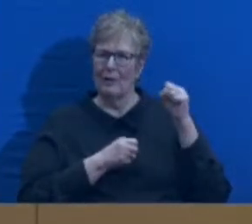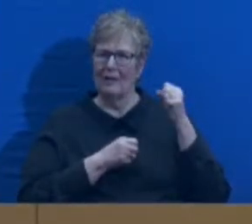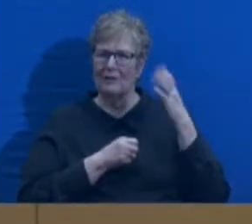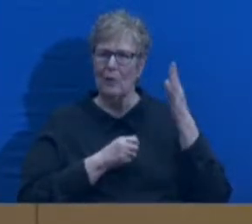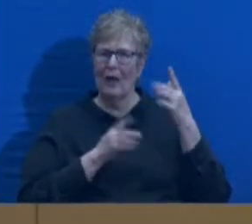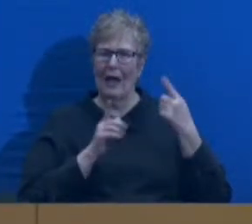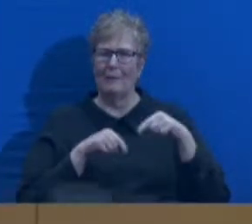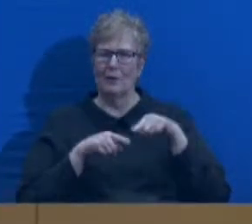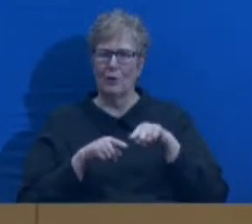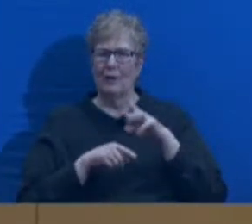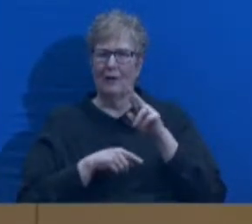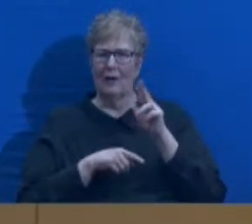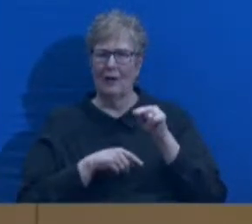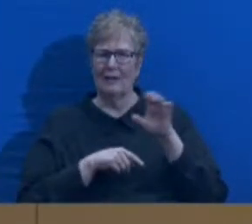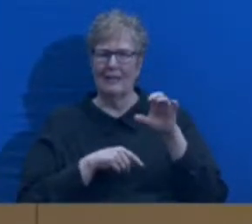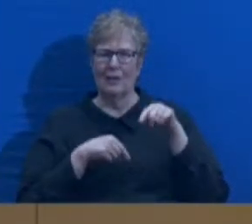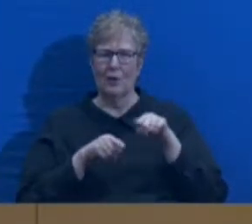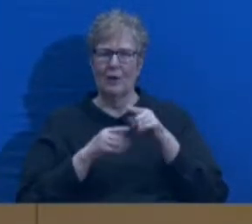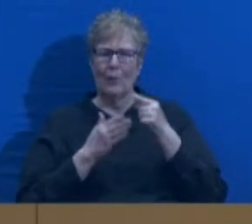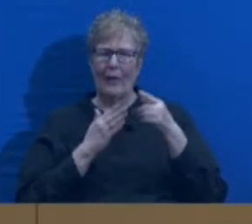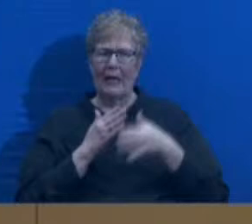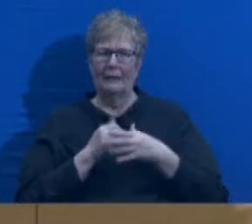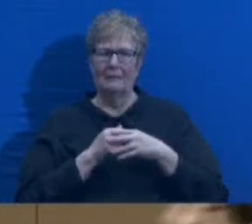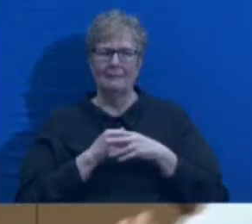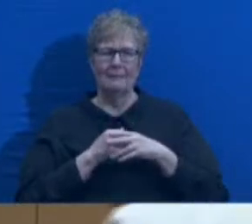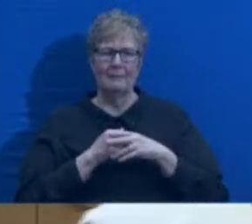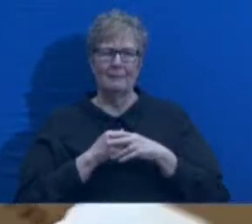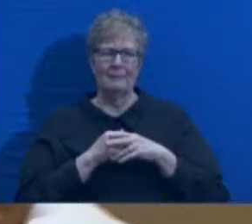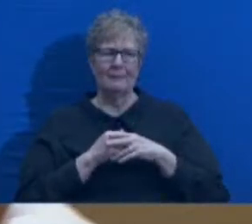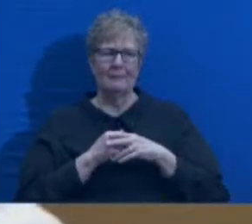for the RNC over the weekend and into next week?